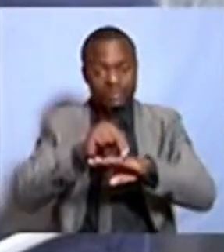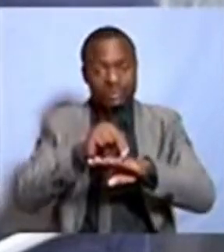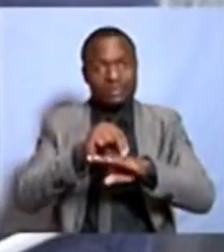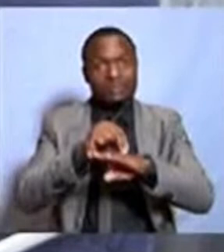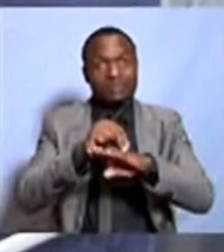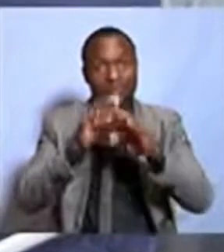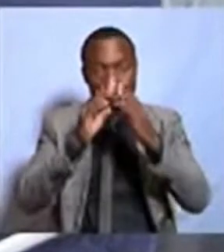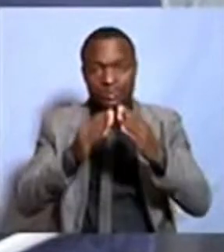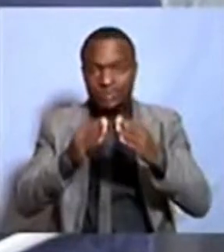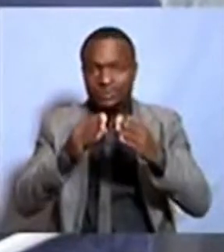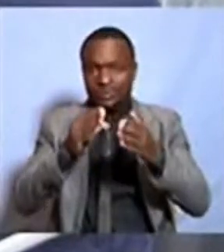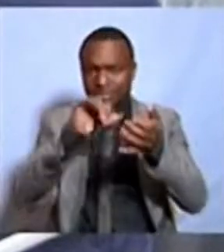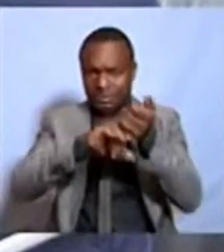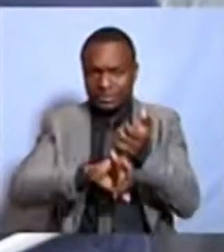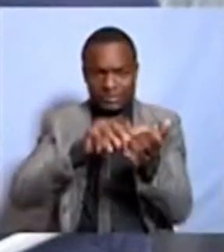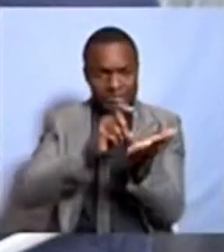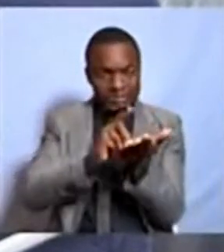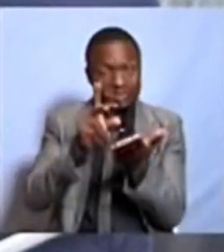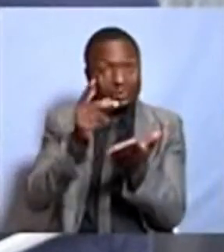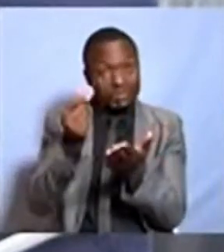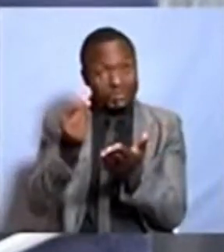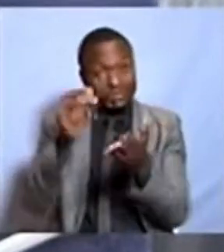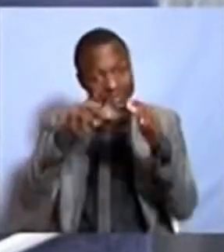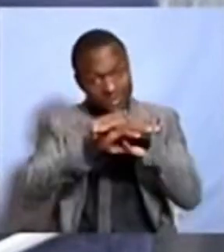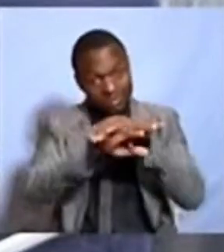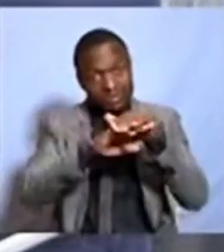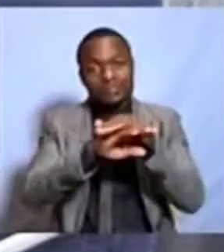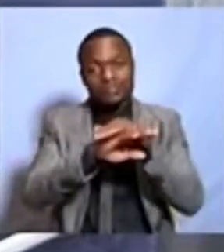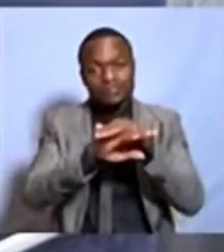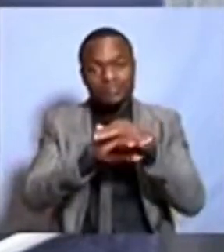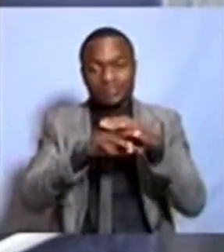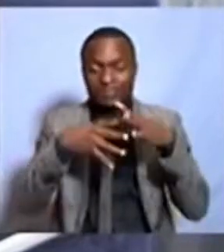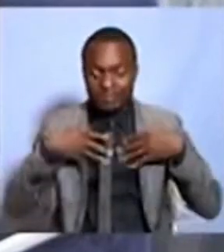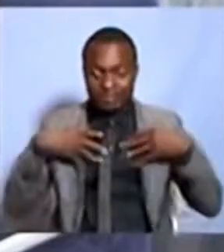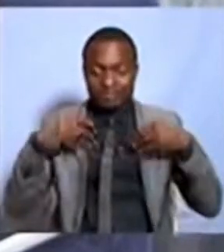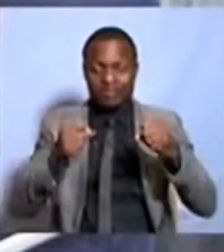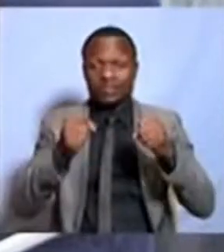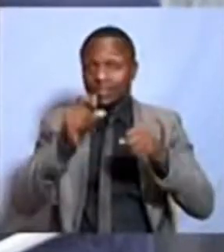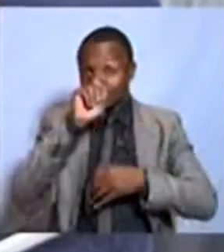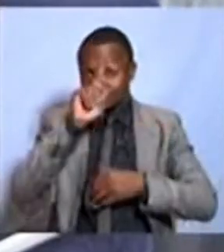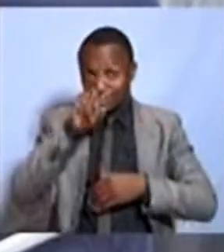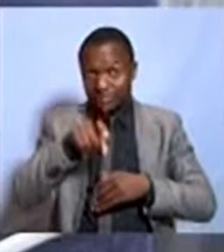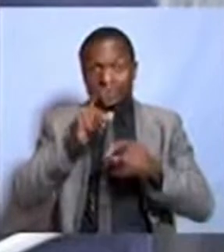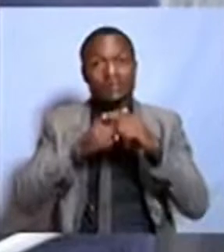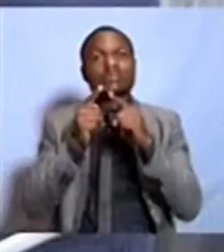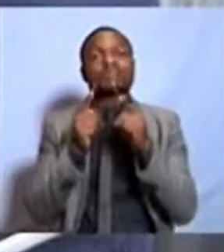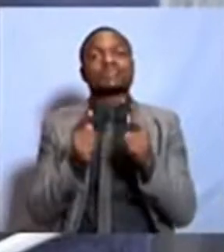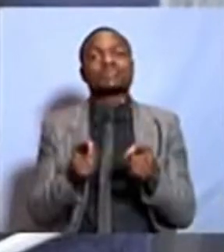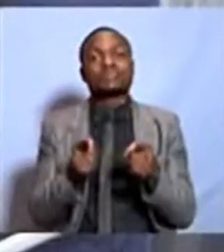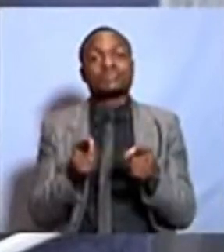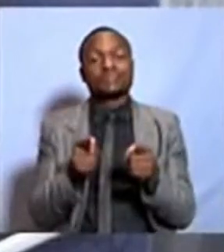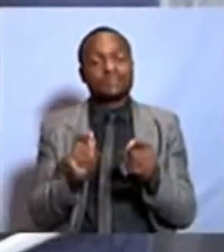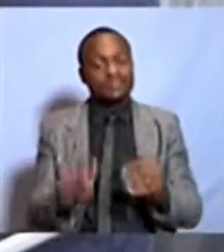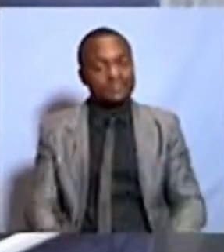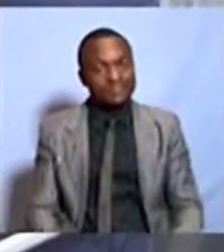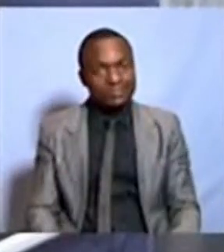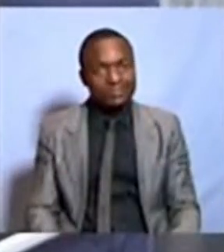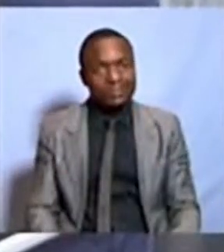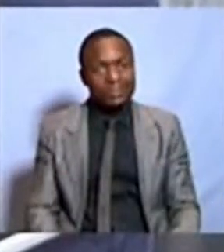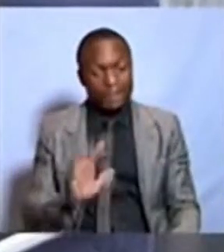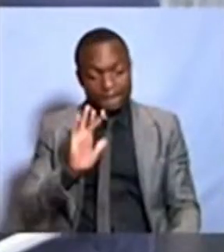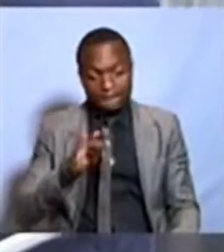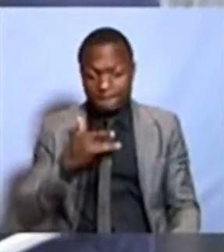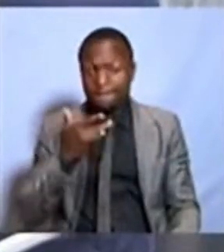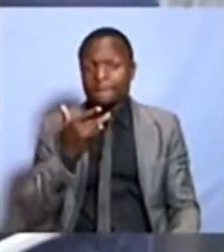for the social cash transfer beneficiaries to access health insurance. However, we still